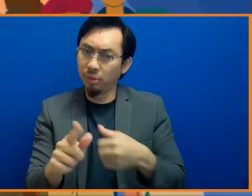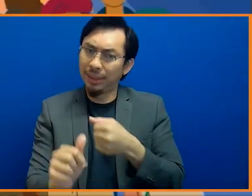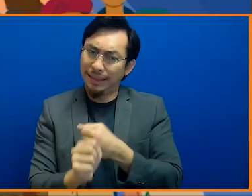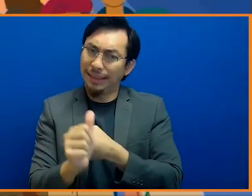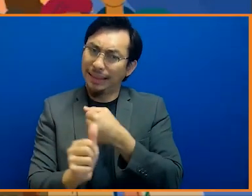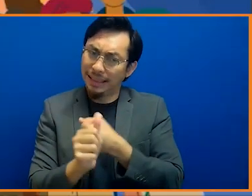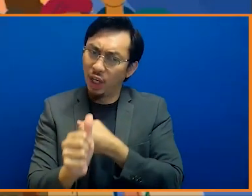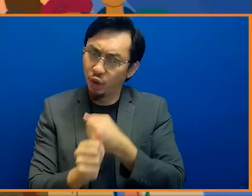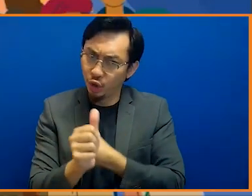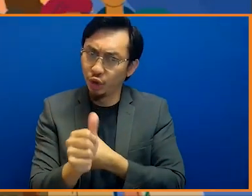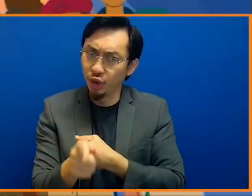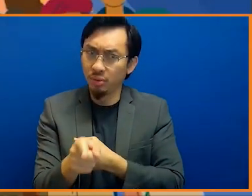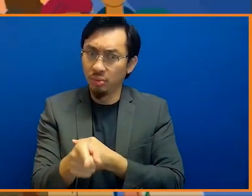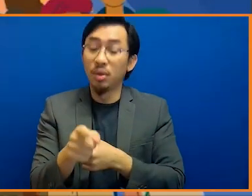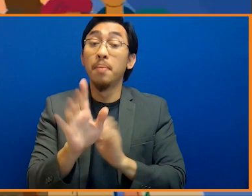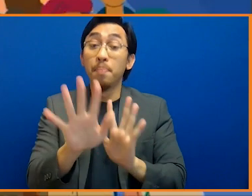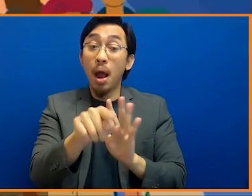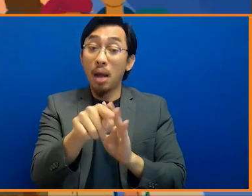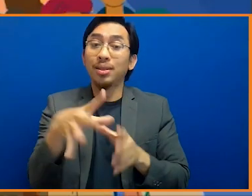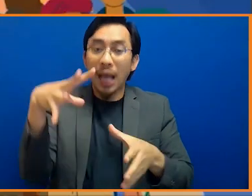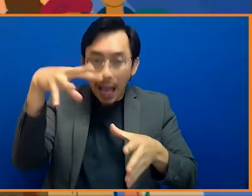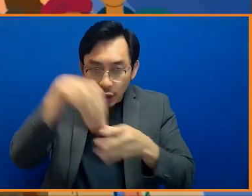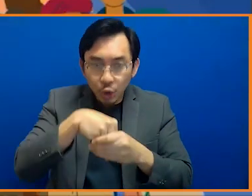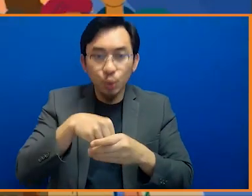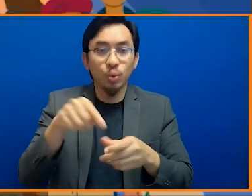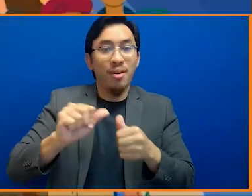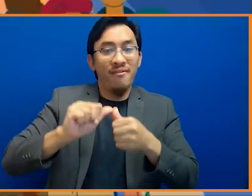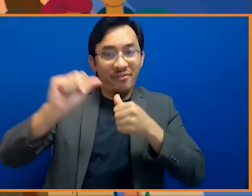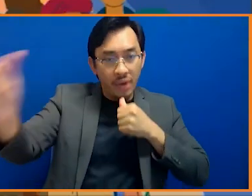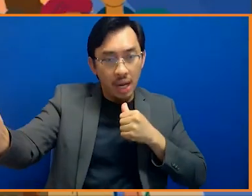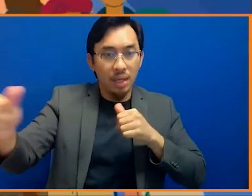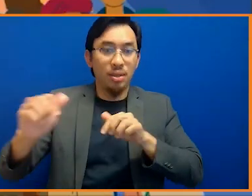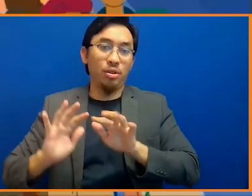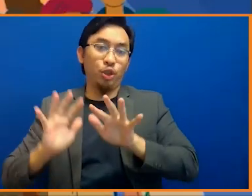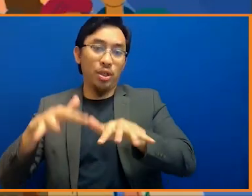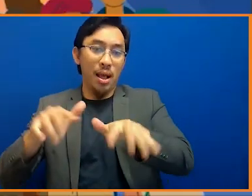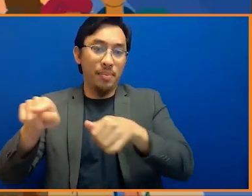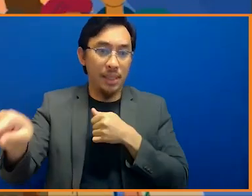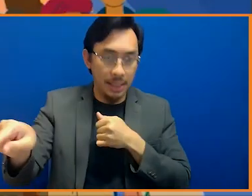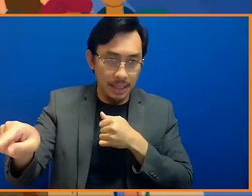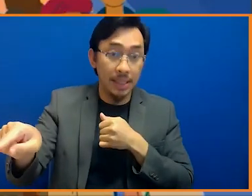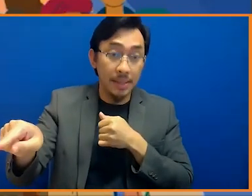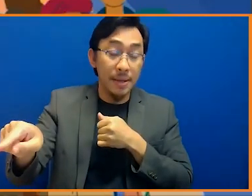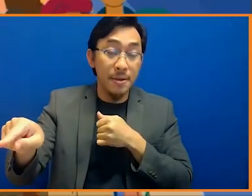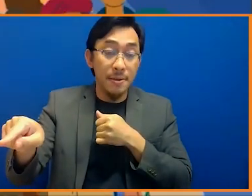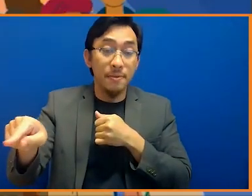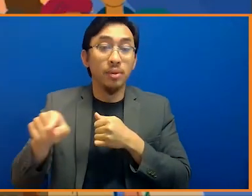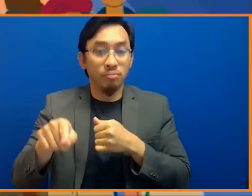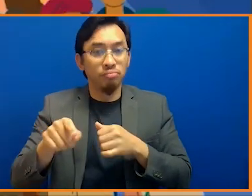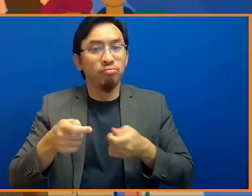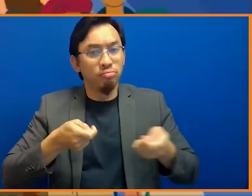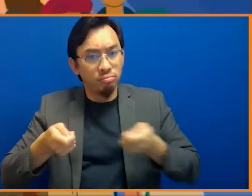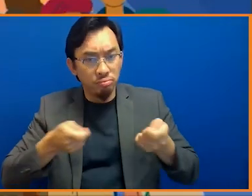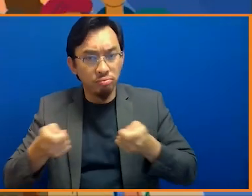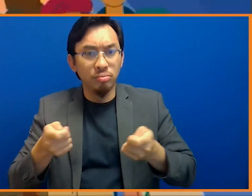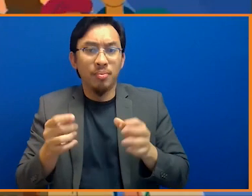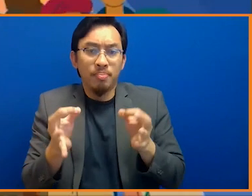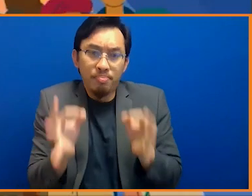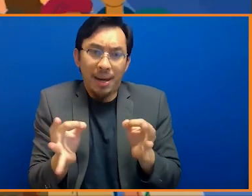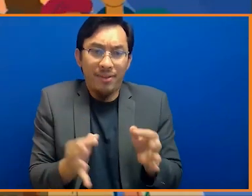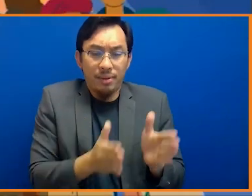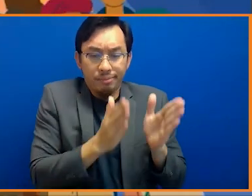is classified as distant tsunami. What we are trying to say is that we need to manage